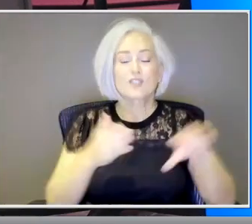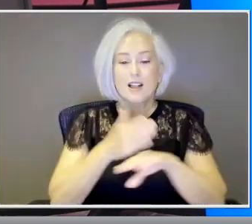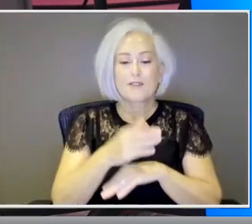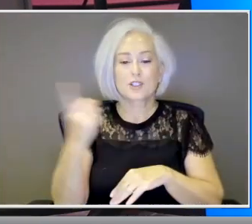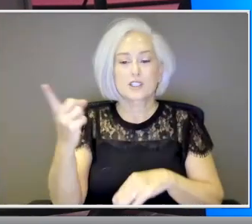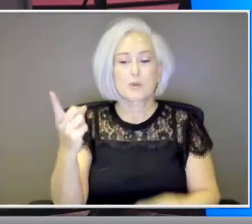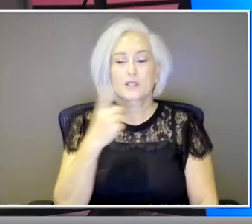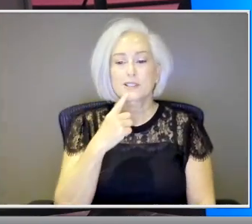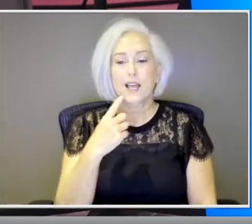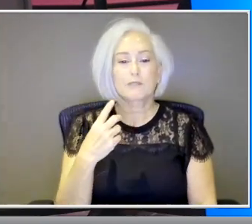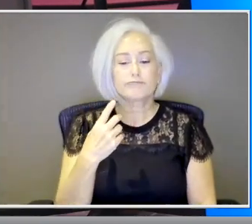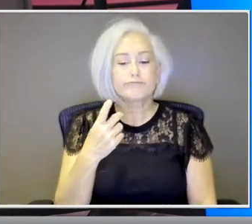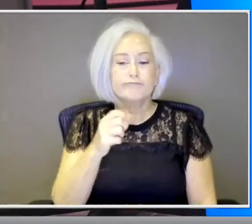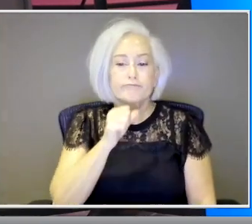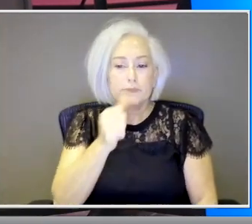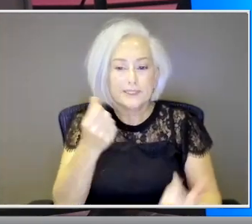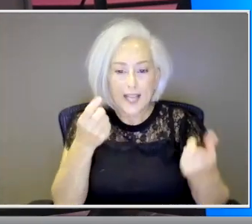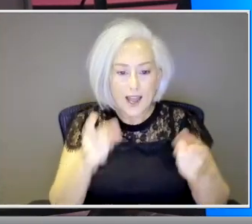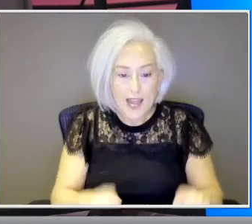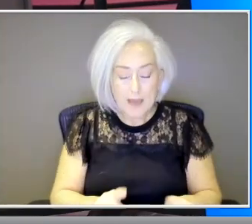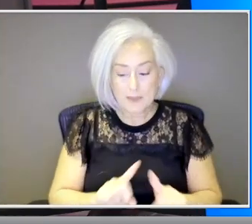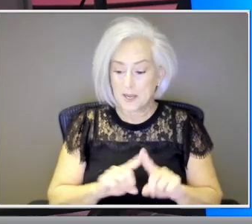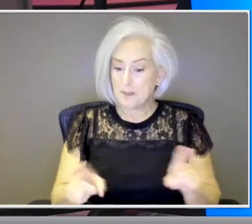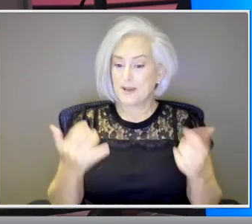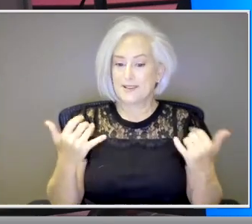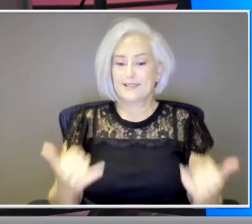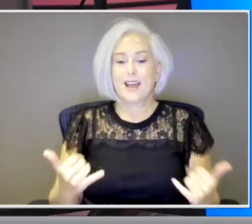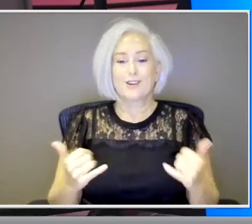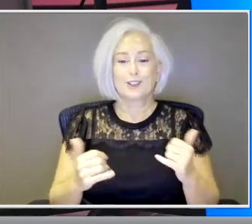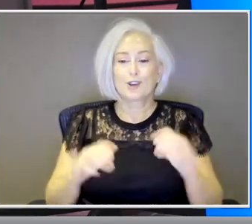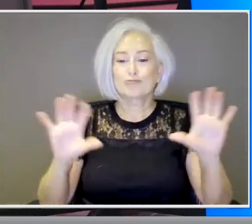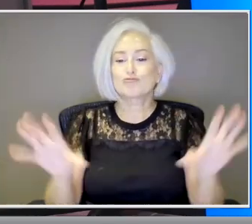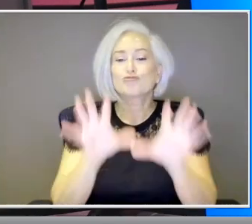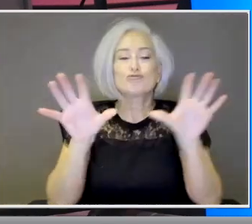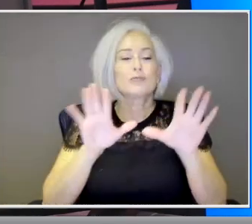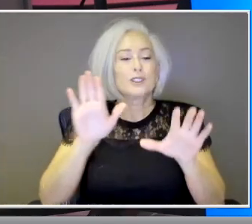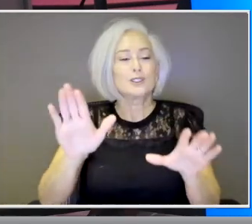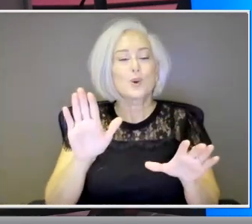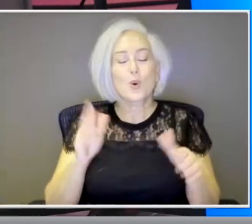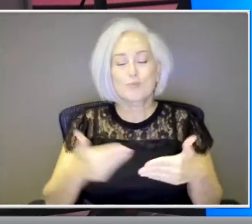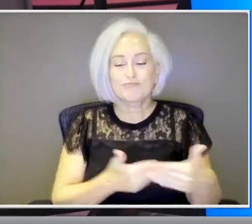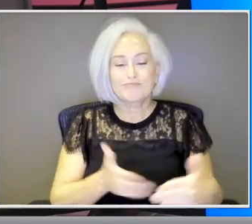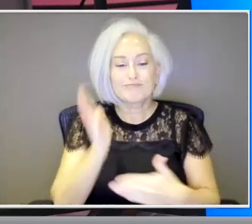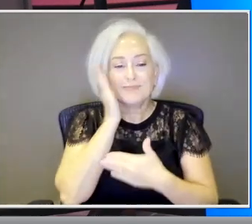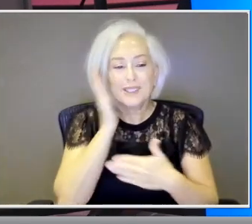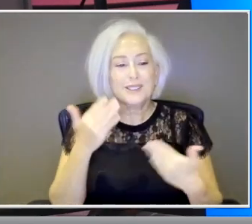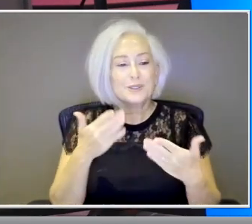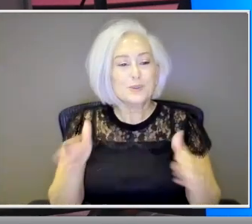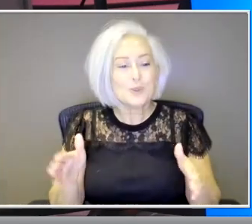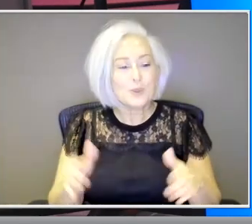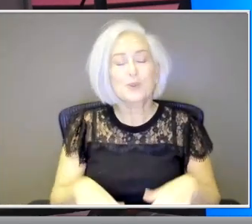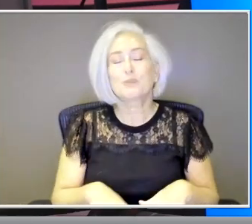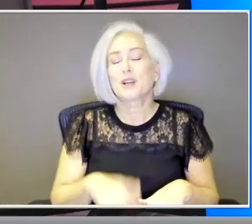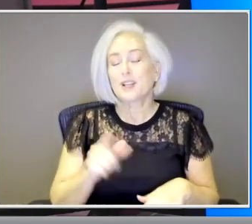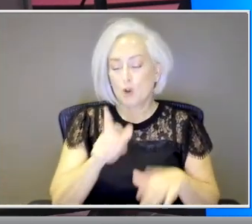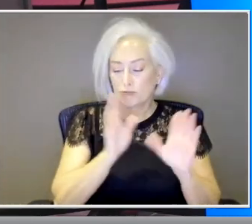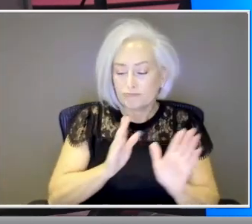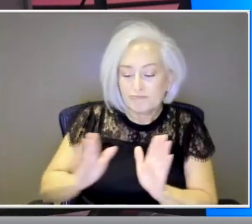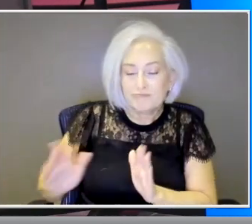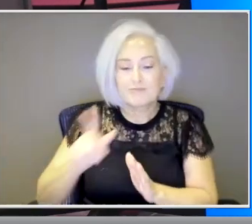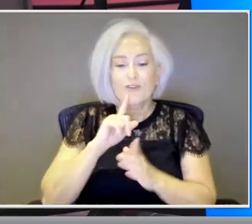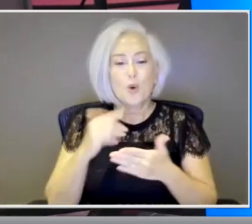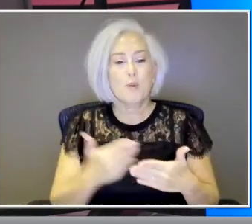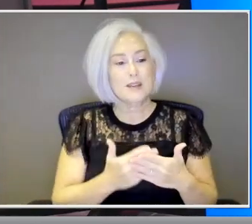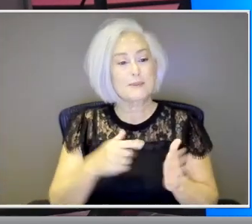happen, and here you are, you're building your nursery, you're preparing for your baby who is due in 2